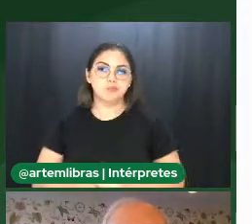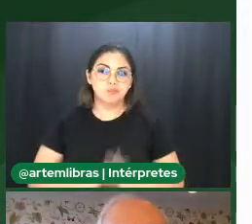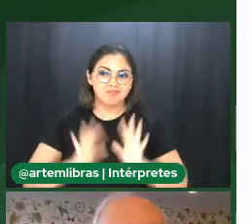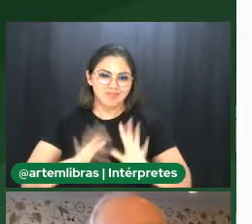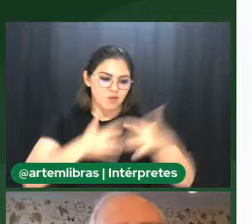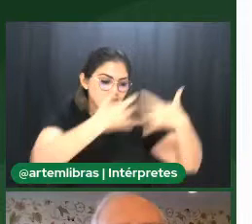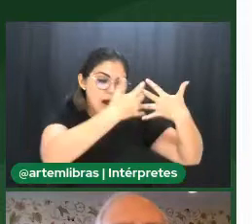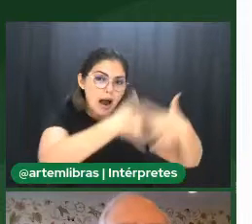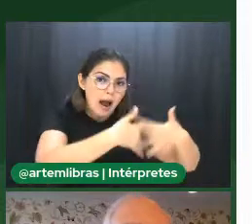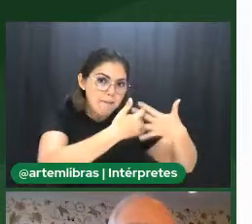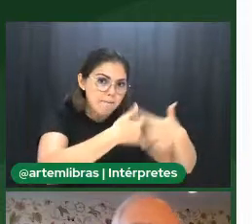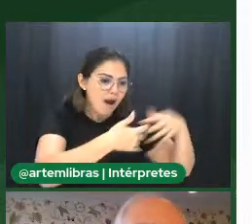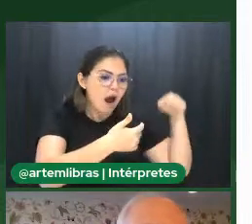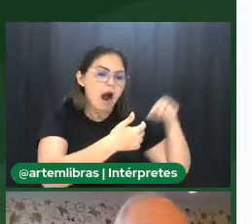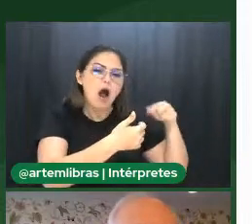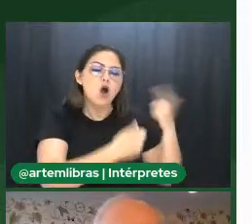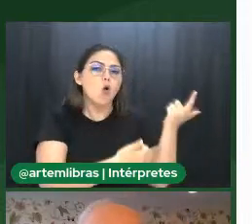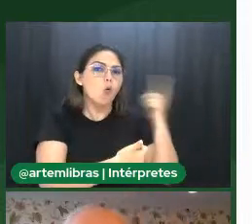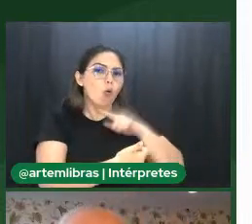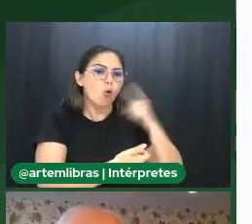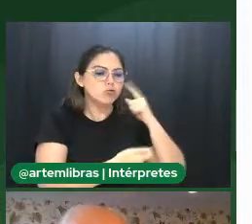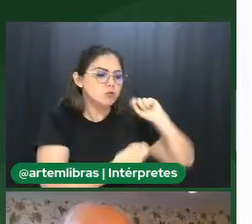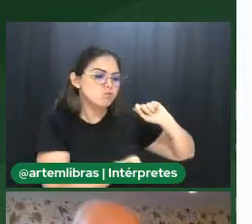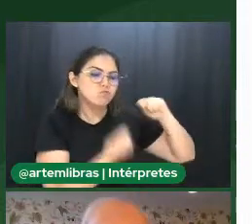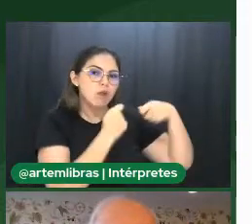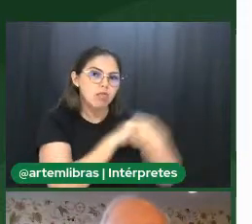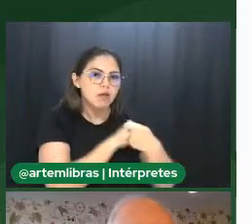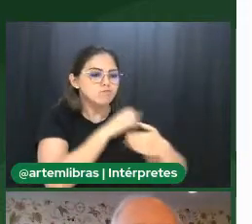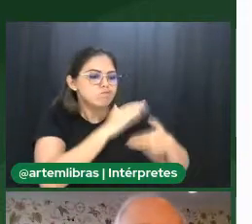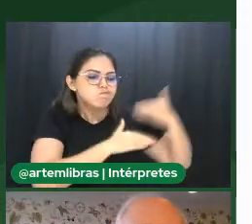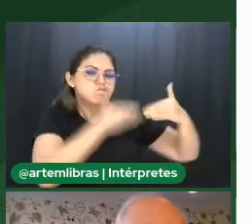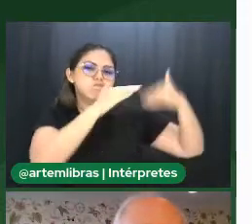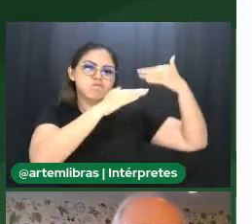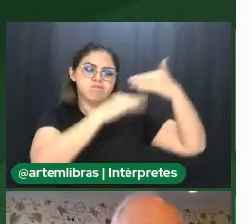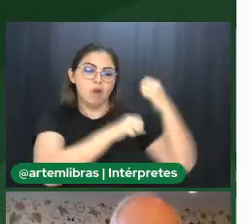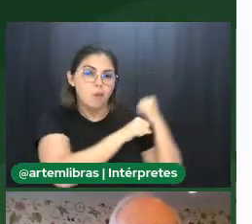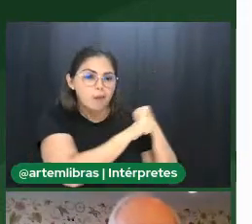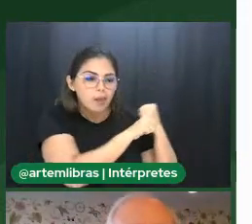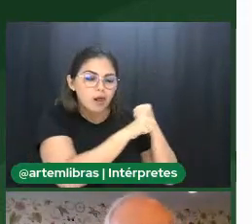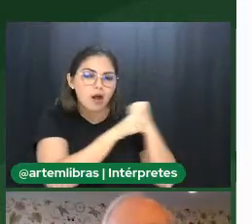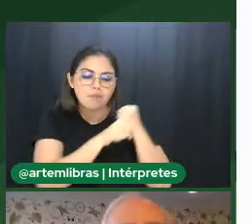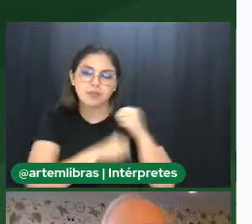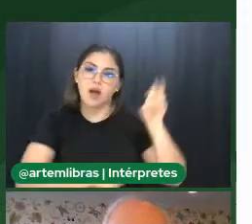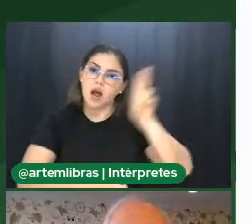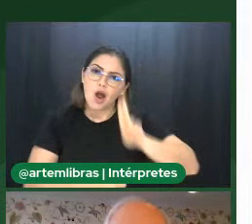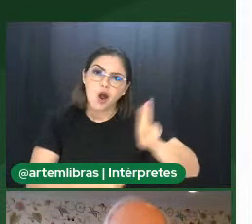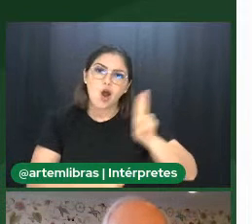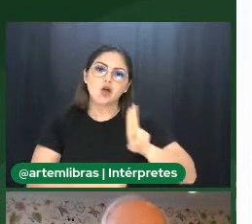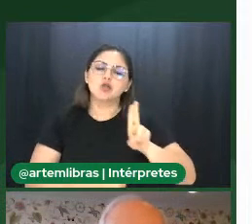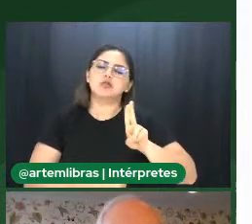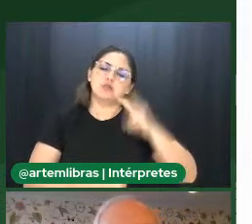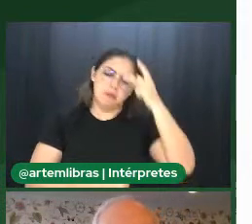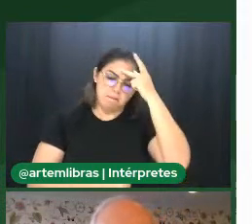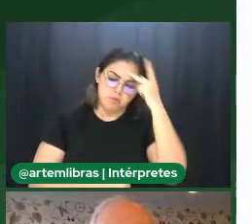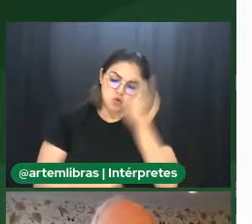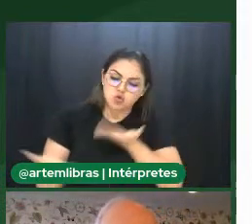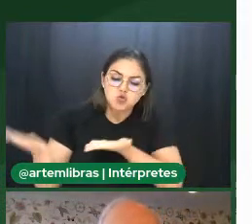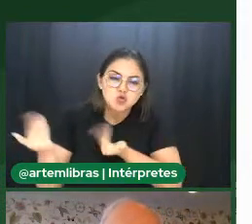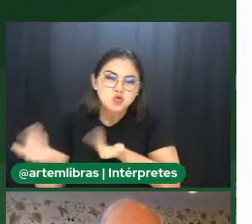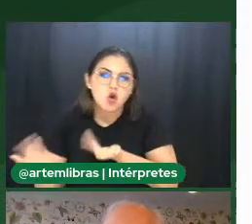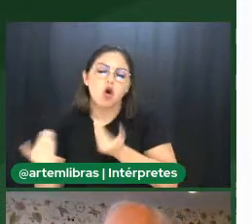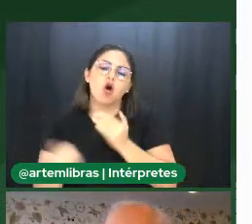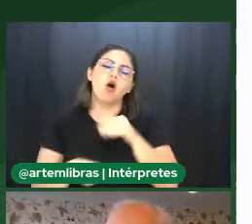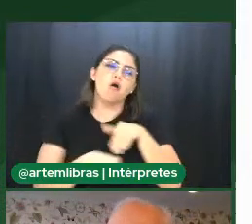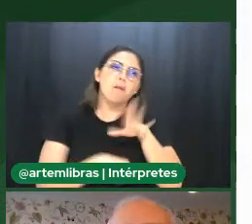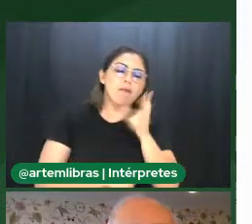cases, tuned to the needs of younger and older patients, of patients of different body weight and different